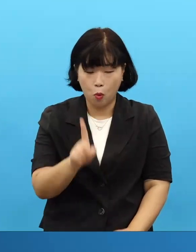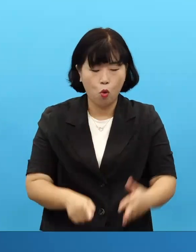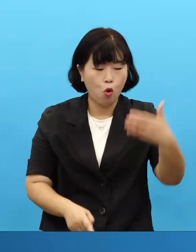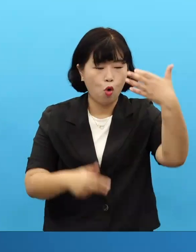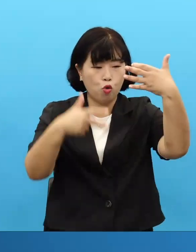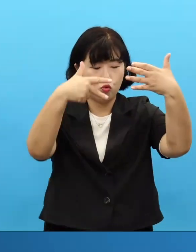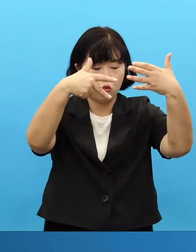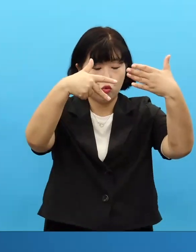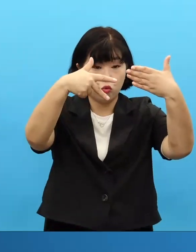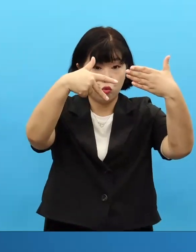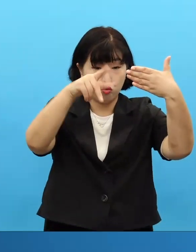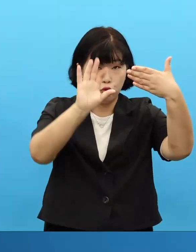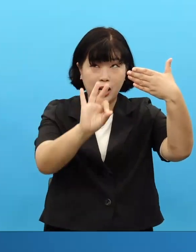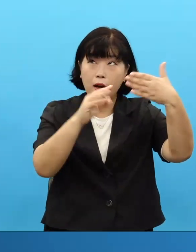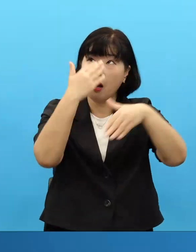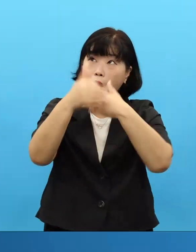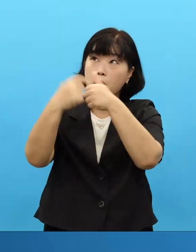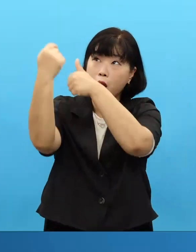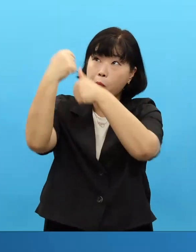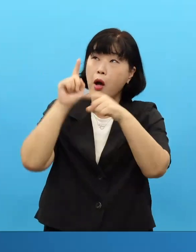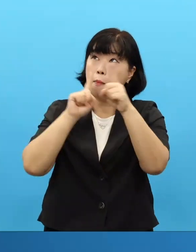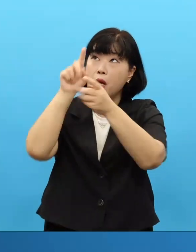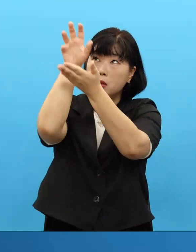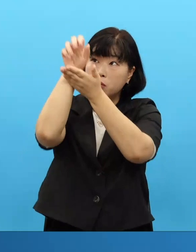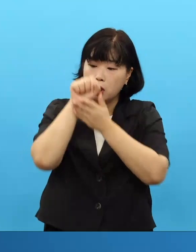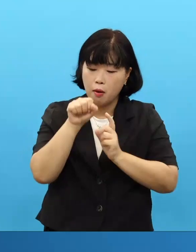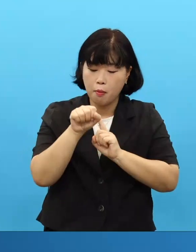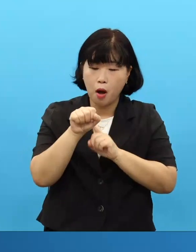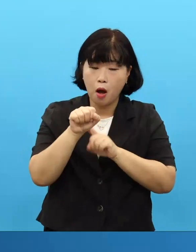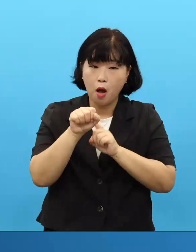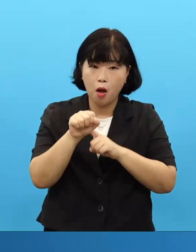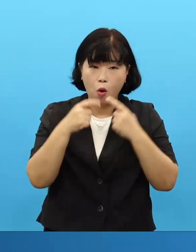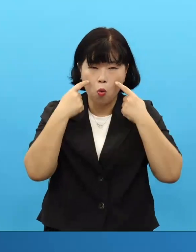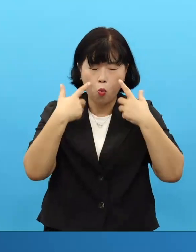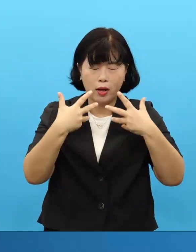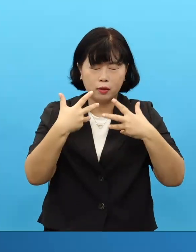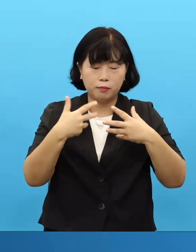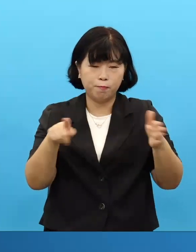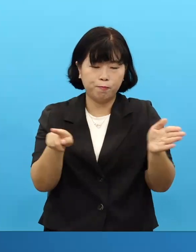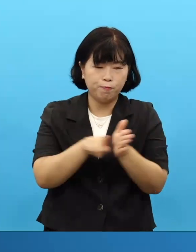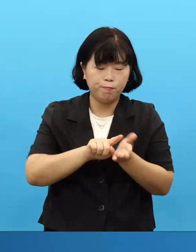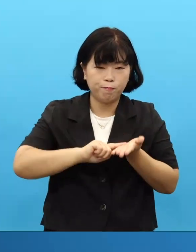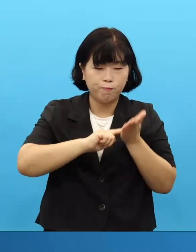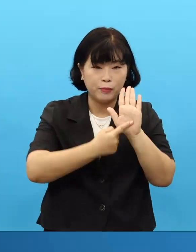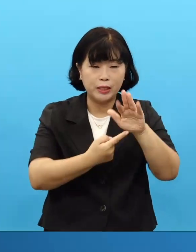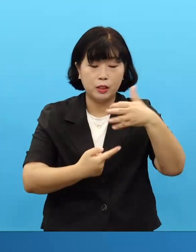we accurately hold on to God's word, inside of the word, God continues to confirm that for us.